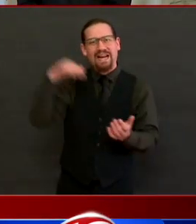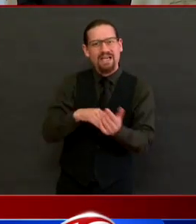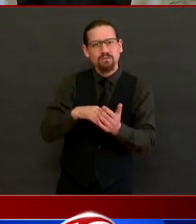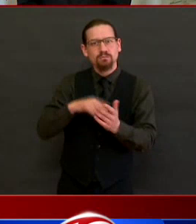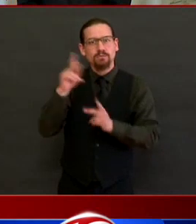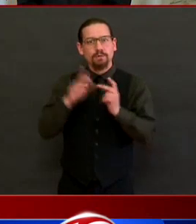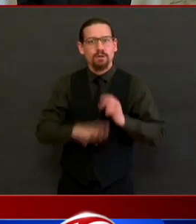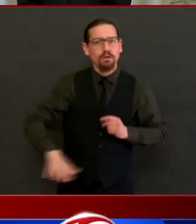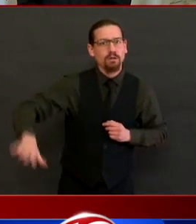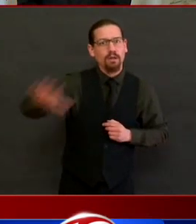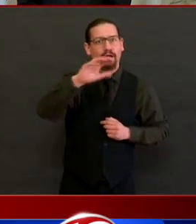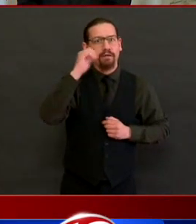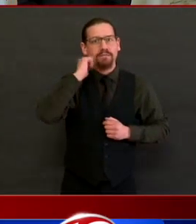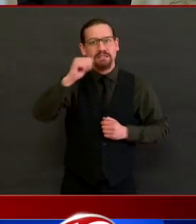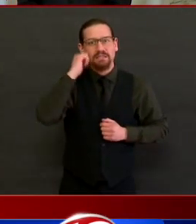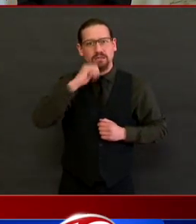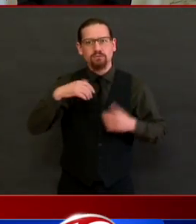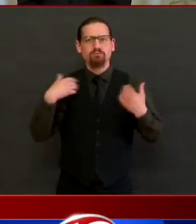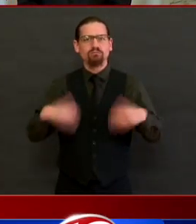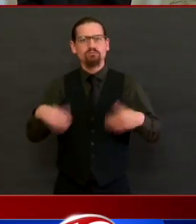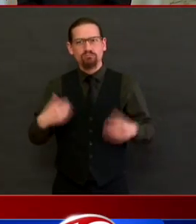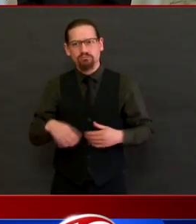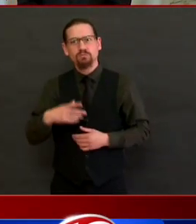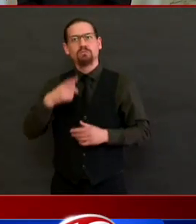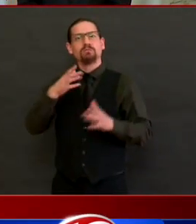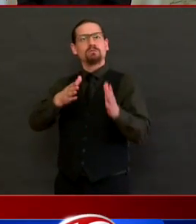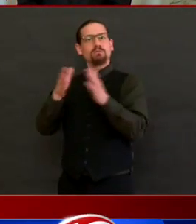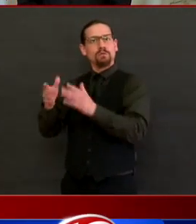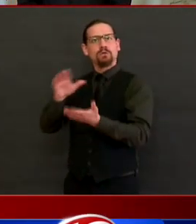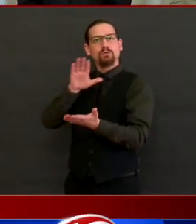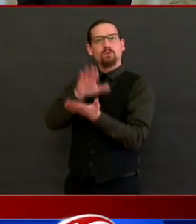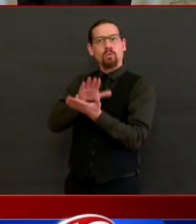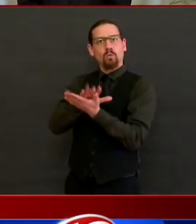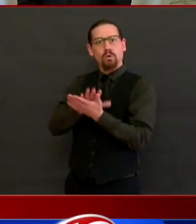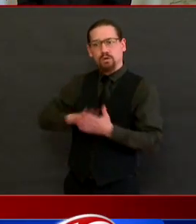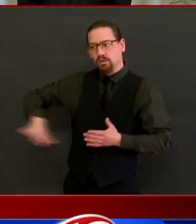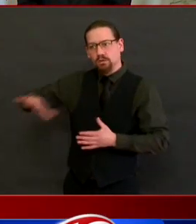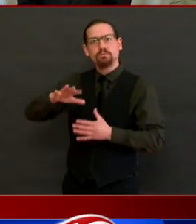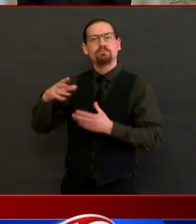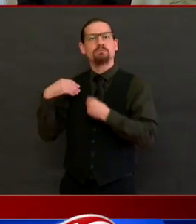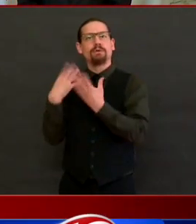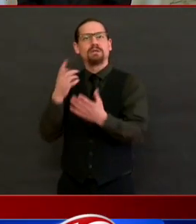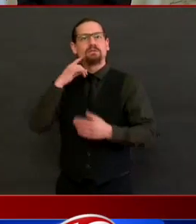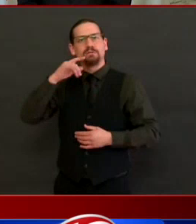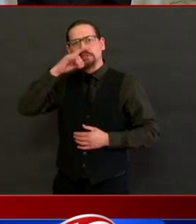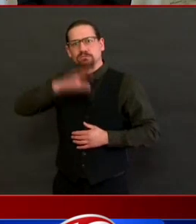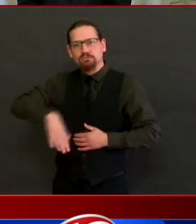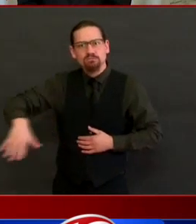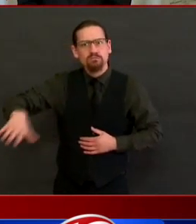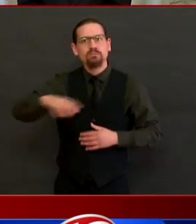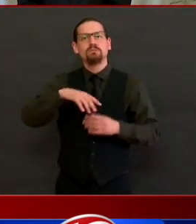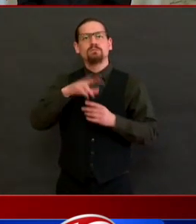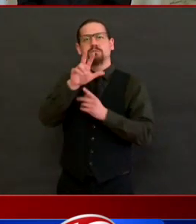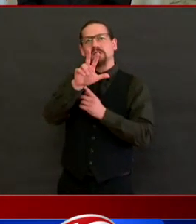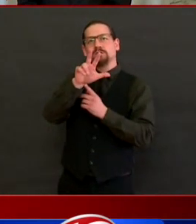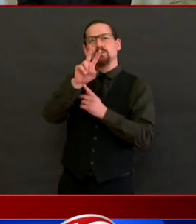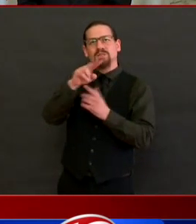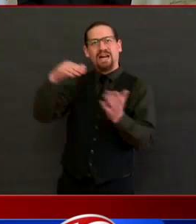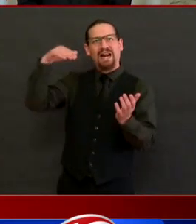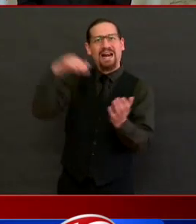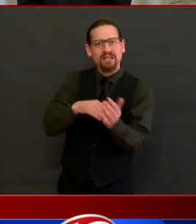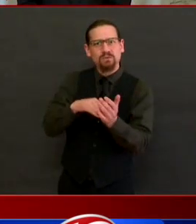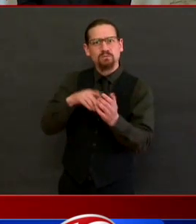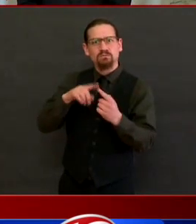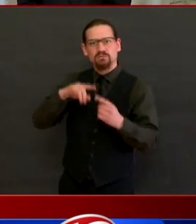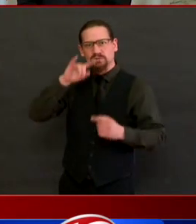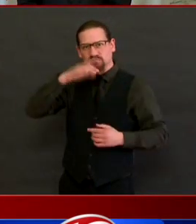that for most kids, a lot of kids, the only way they're going to get a meal or two a day is at school. And we committed ourselves then